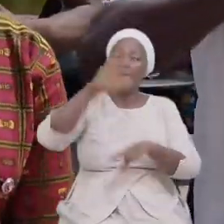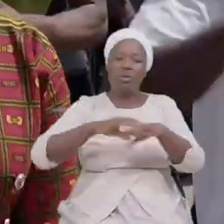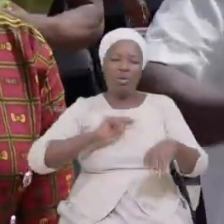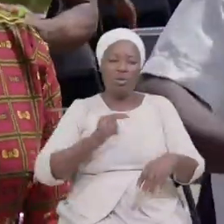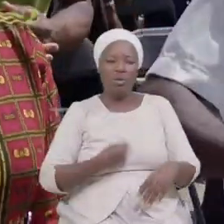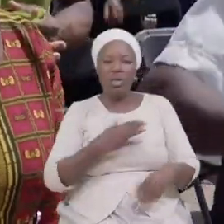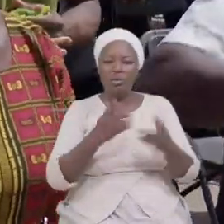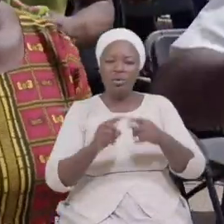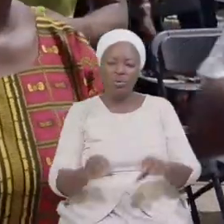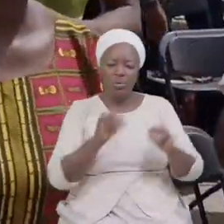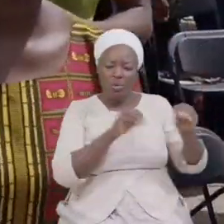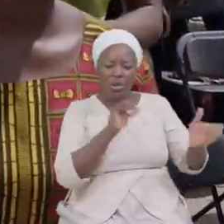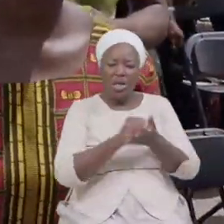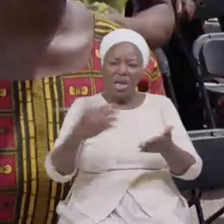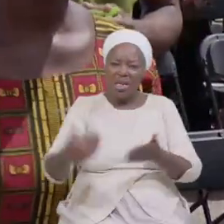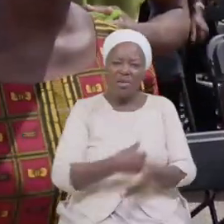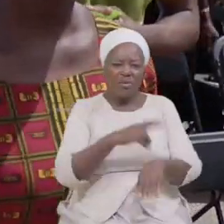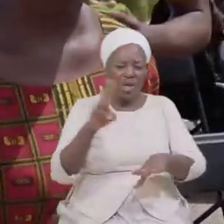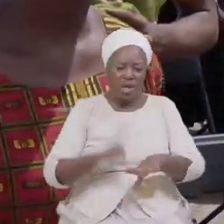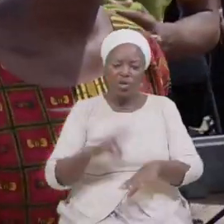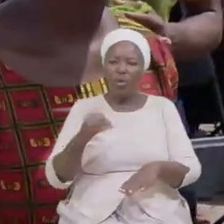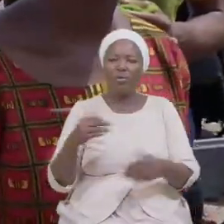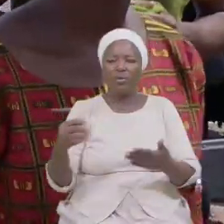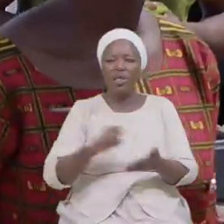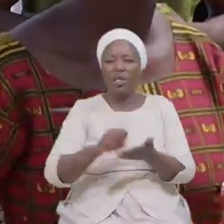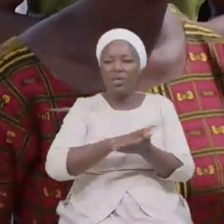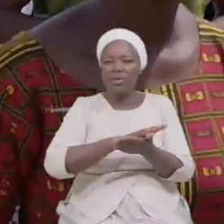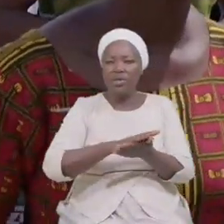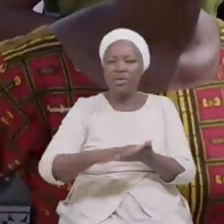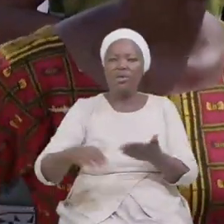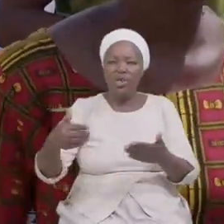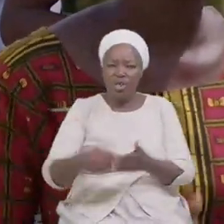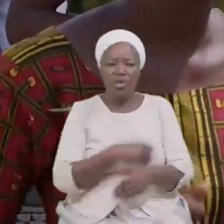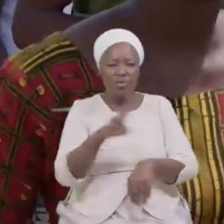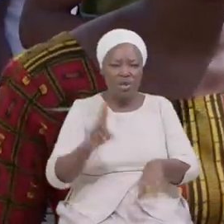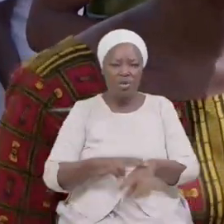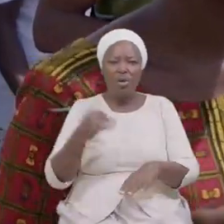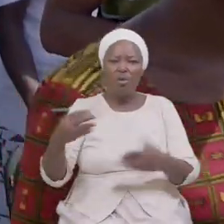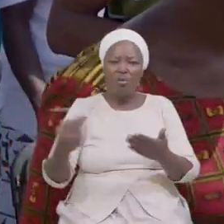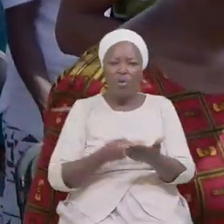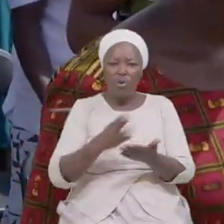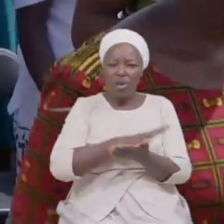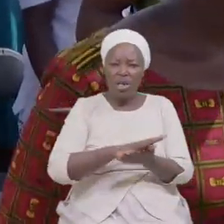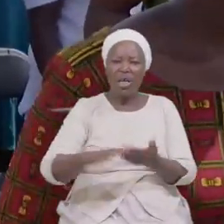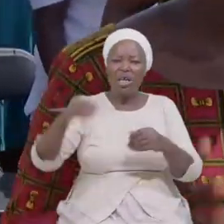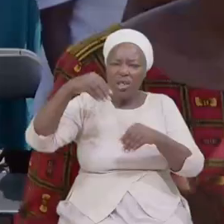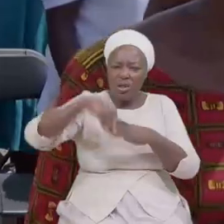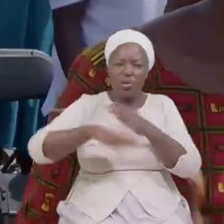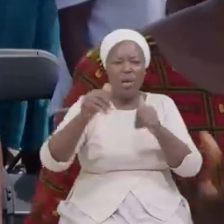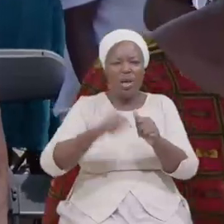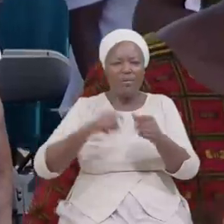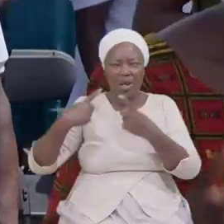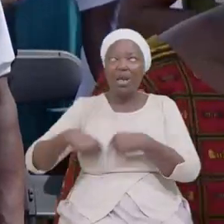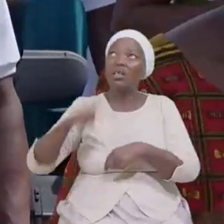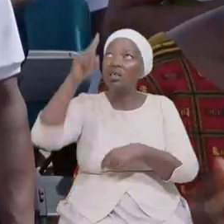new nature of sanctification, new nature of holiness into every heart. He knows,